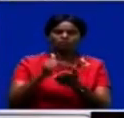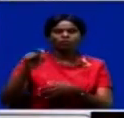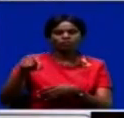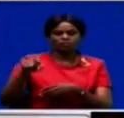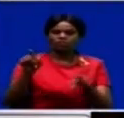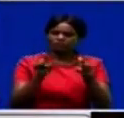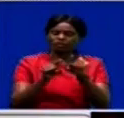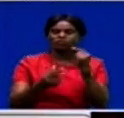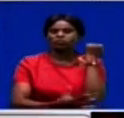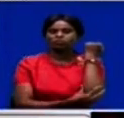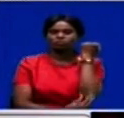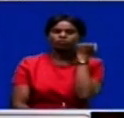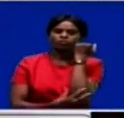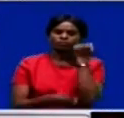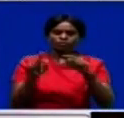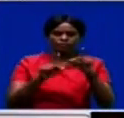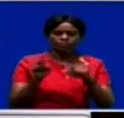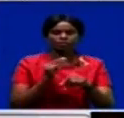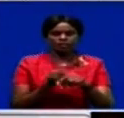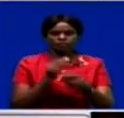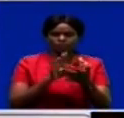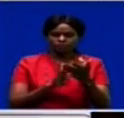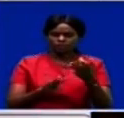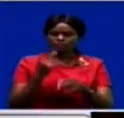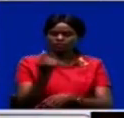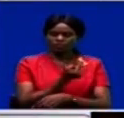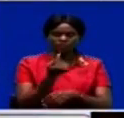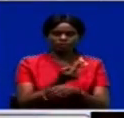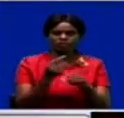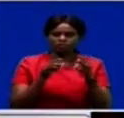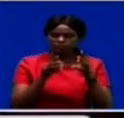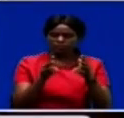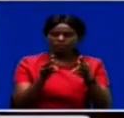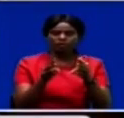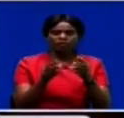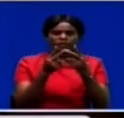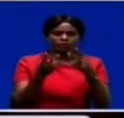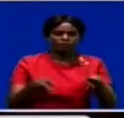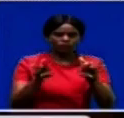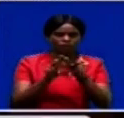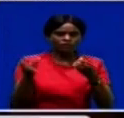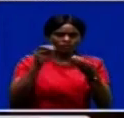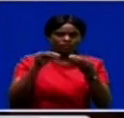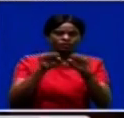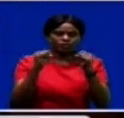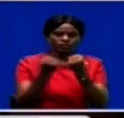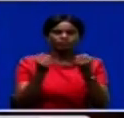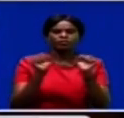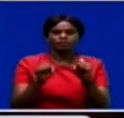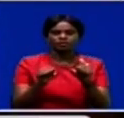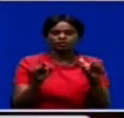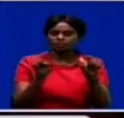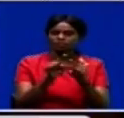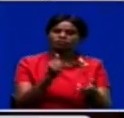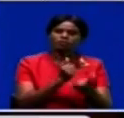people and communities, because we believe that is the only way we can add value to the society, by meeting the needs of the society